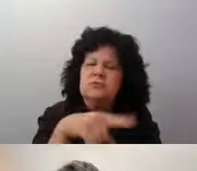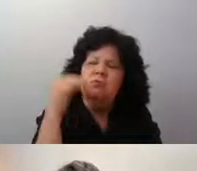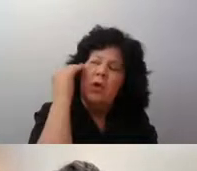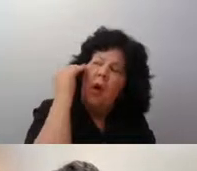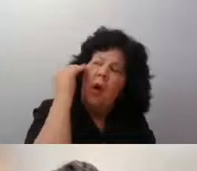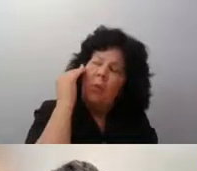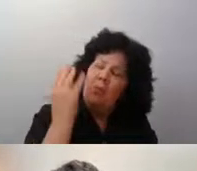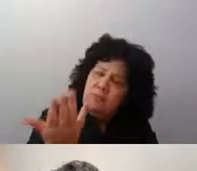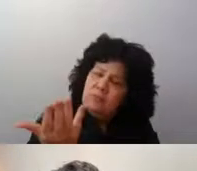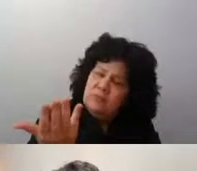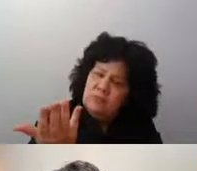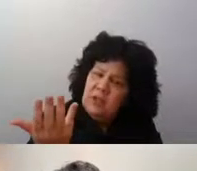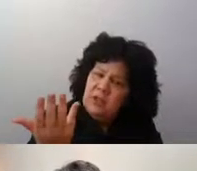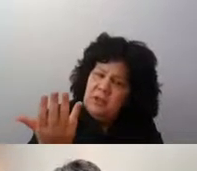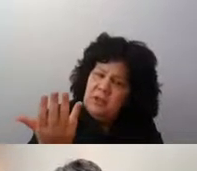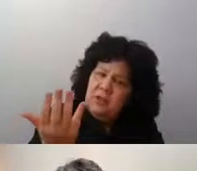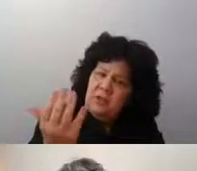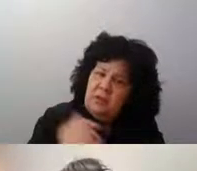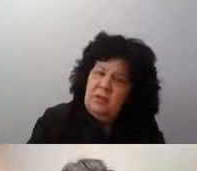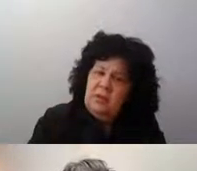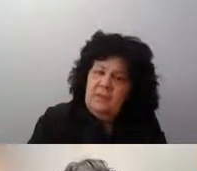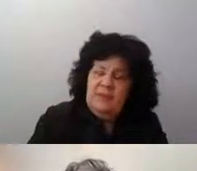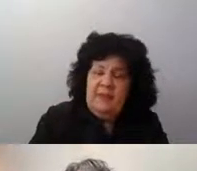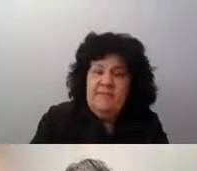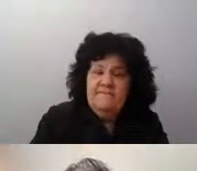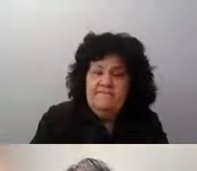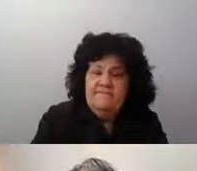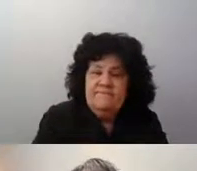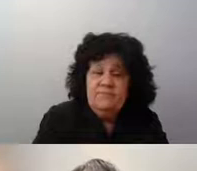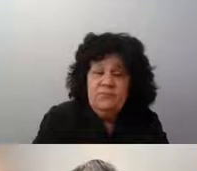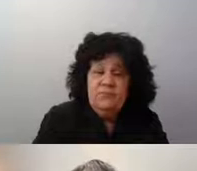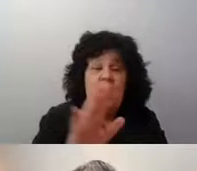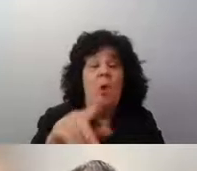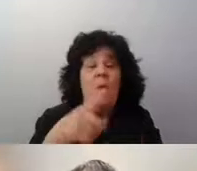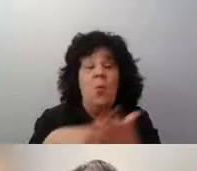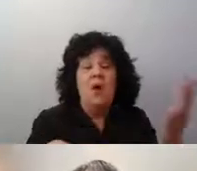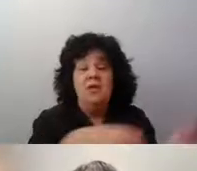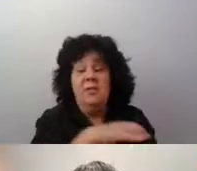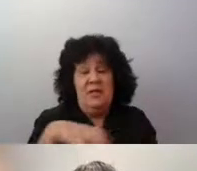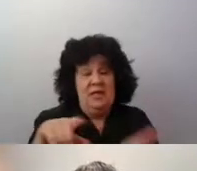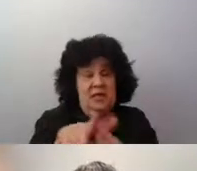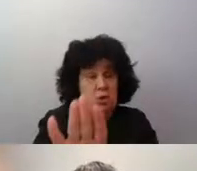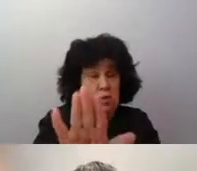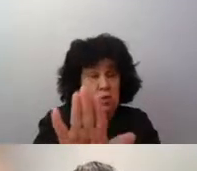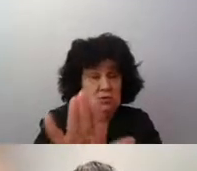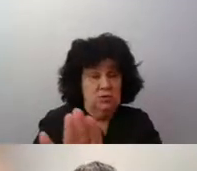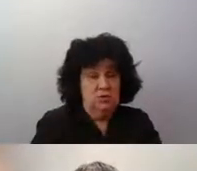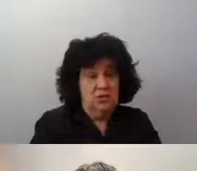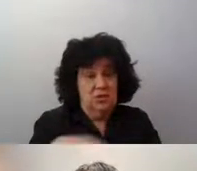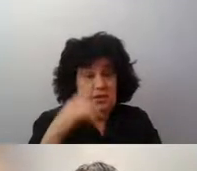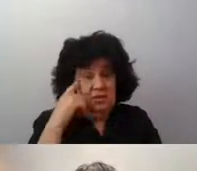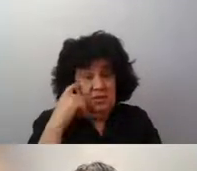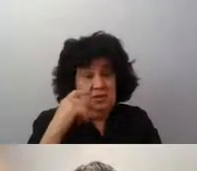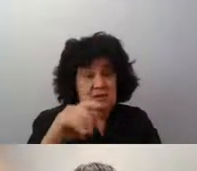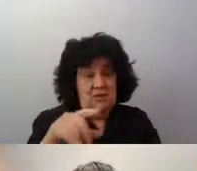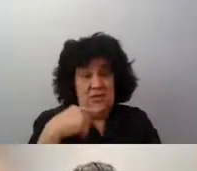kind of the 10,000 foot level view? Oh, you mean what a committee like yours actually is like when it's been functioning for